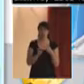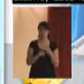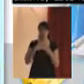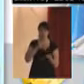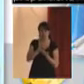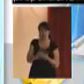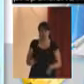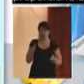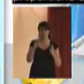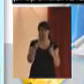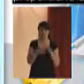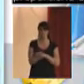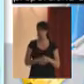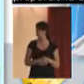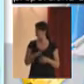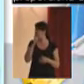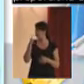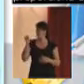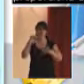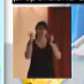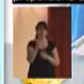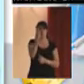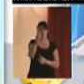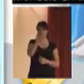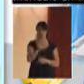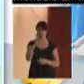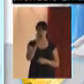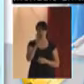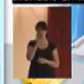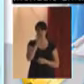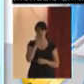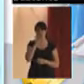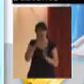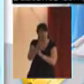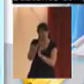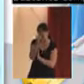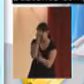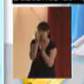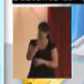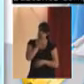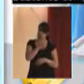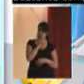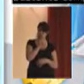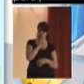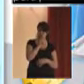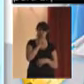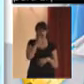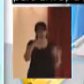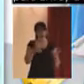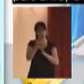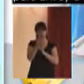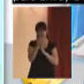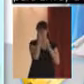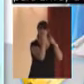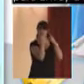final layer, which are the services offered by Twitter. This is a 3D model that is quite complicated to explain, but I